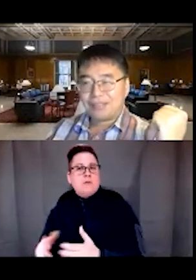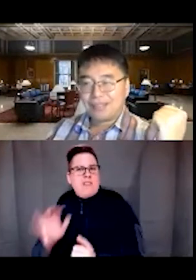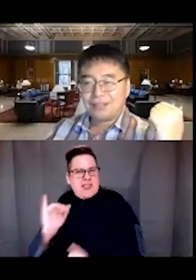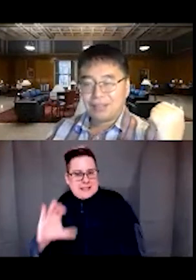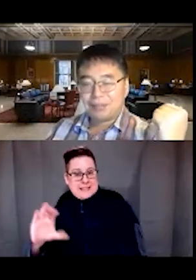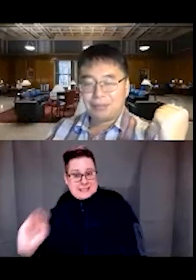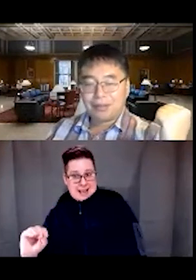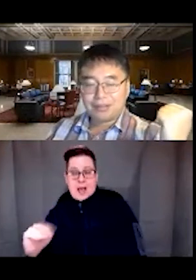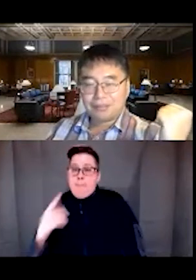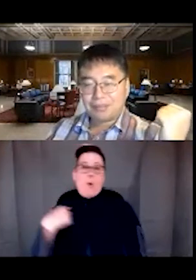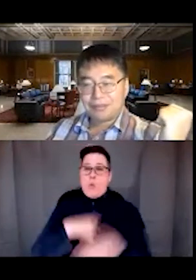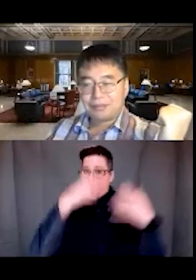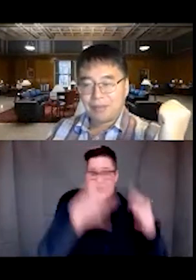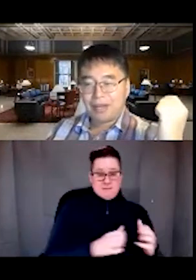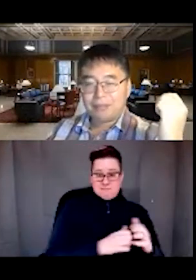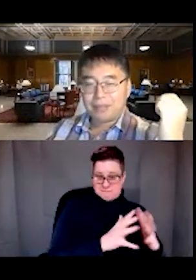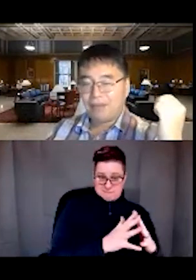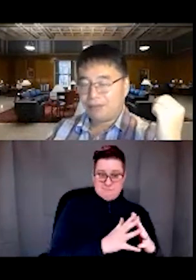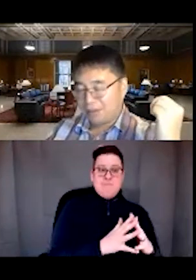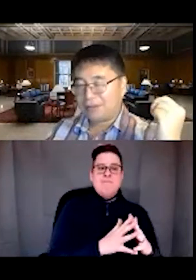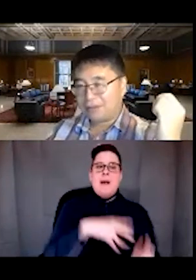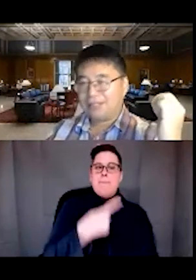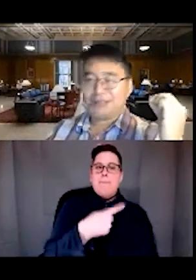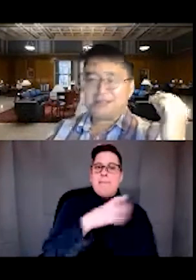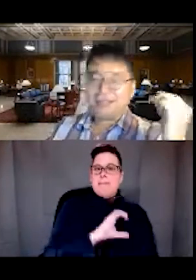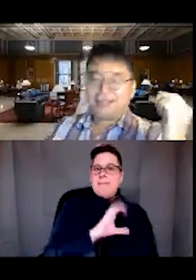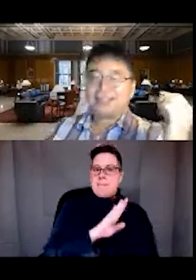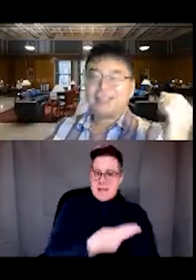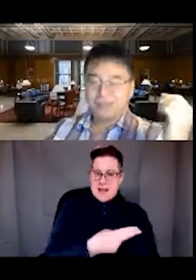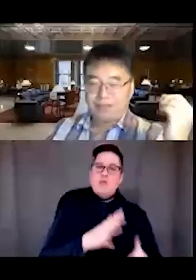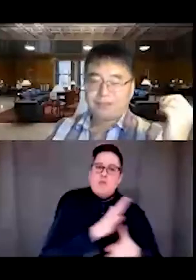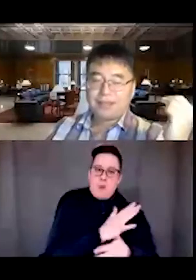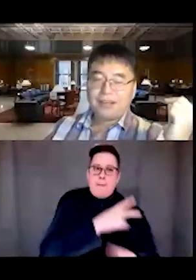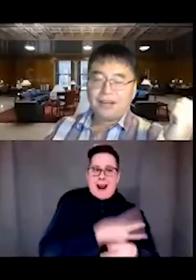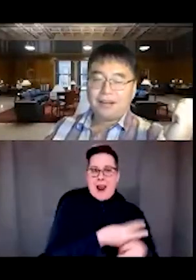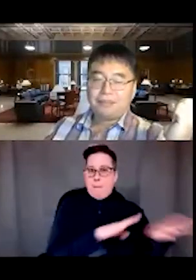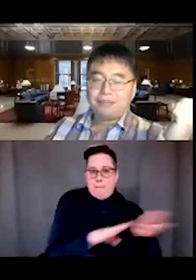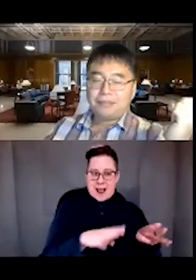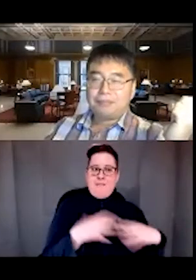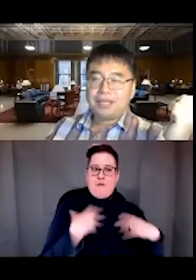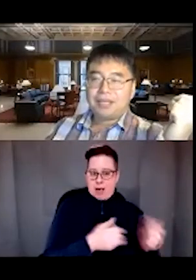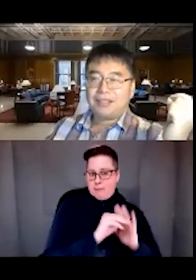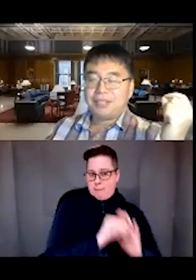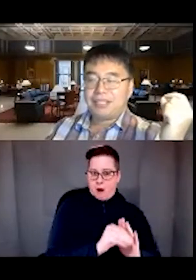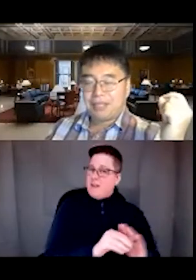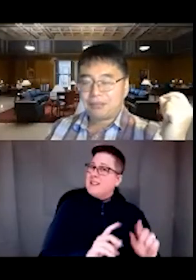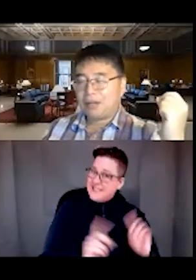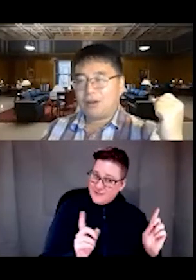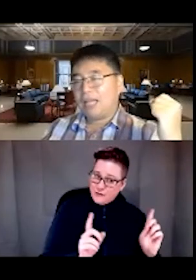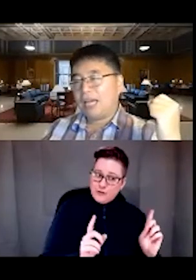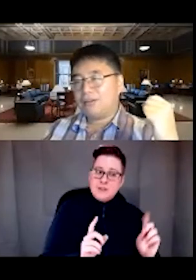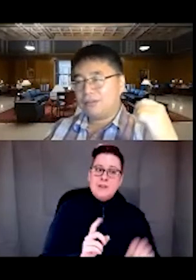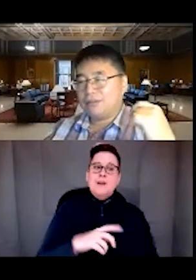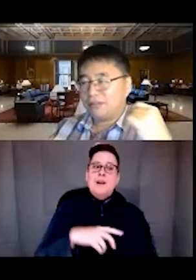we've decided to implement was the primary care behavioral model, right? So that's different because PCBH